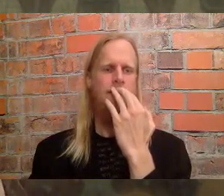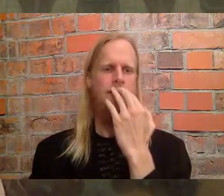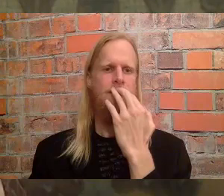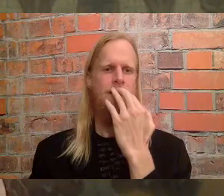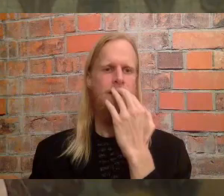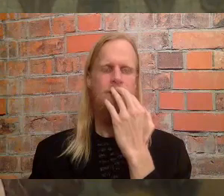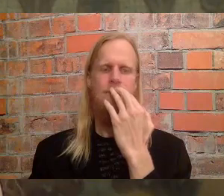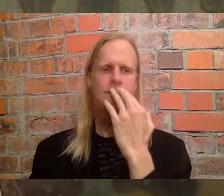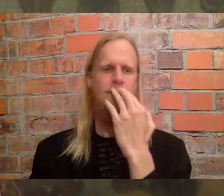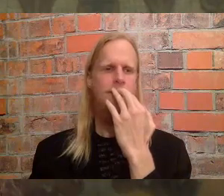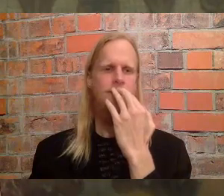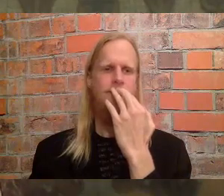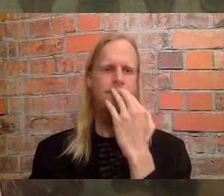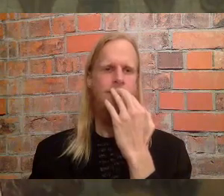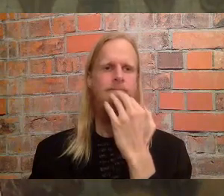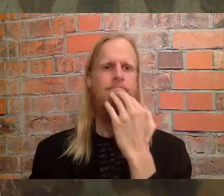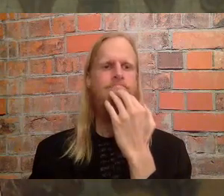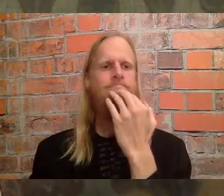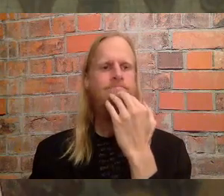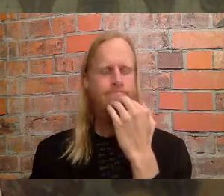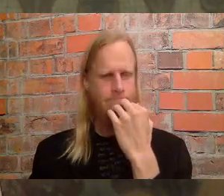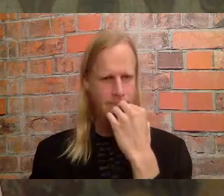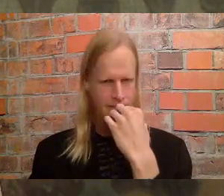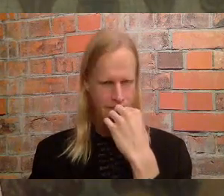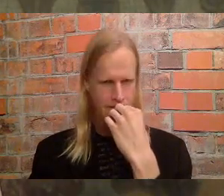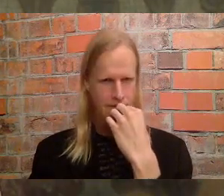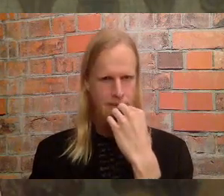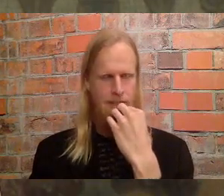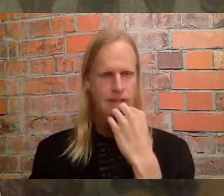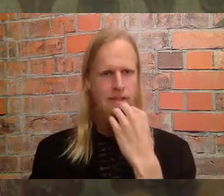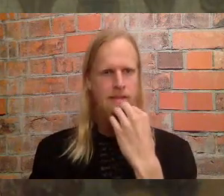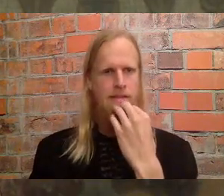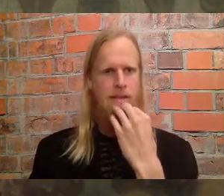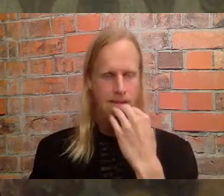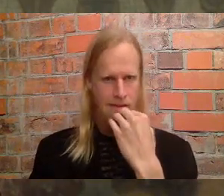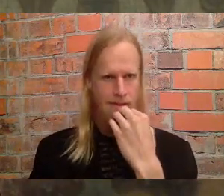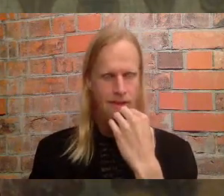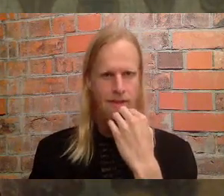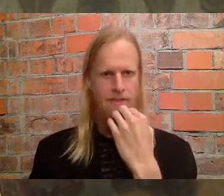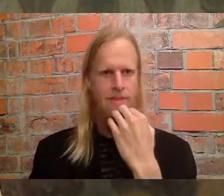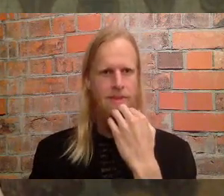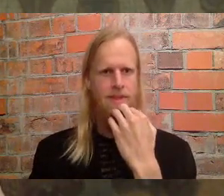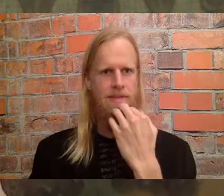work. Tapping under the lips, that it will never be enough.